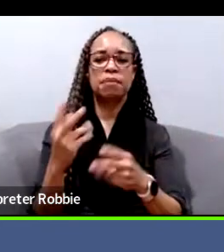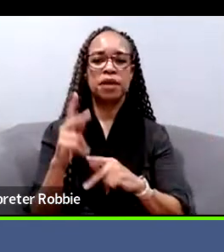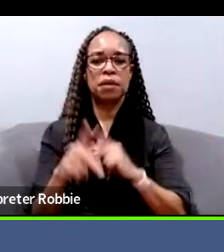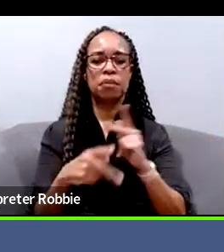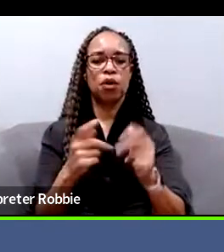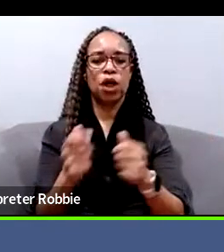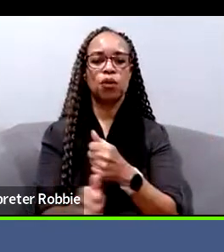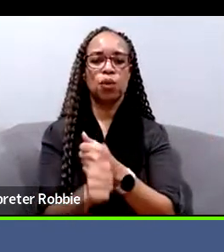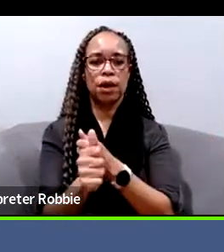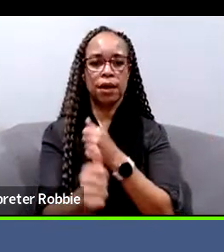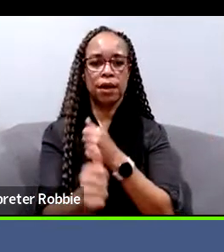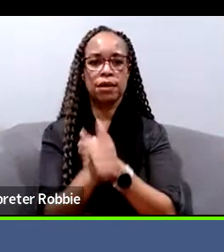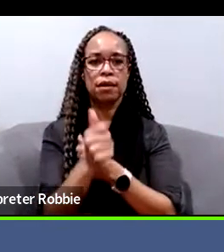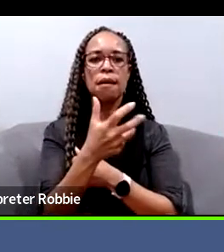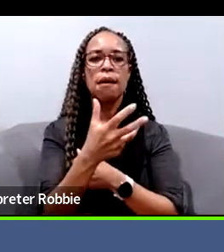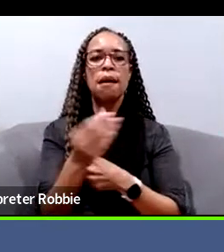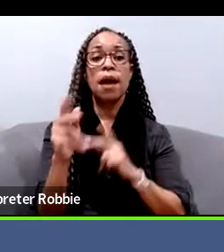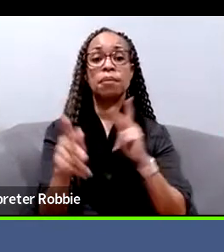people are probably,